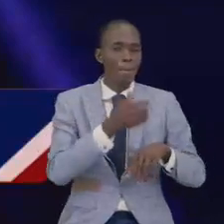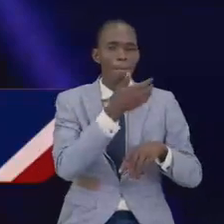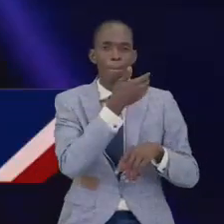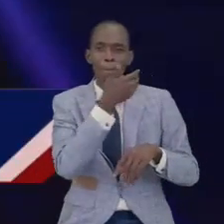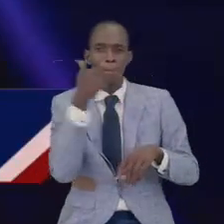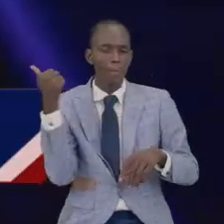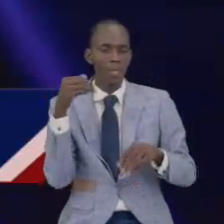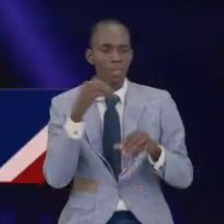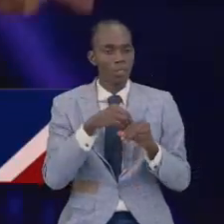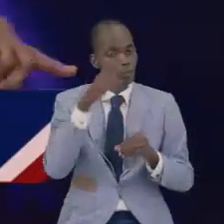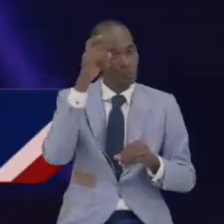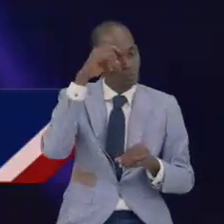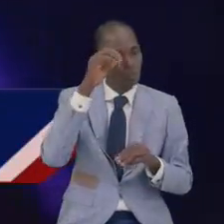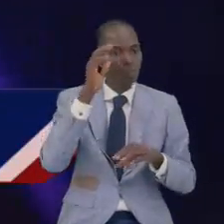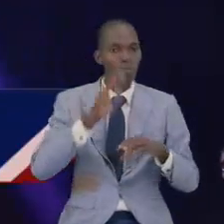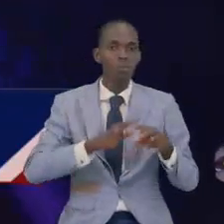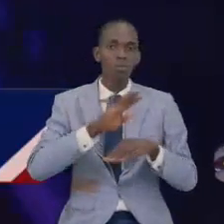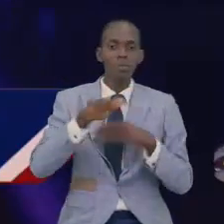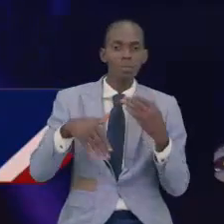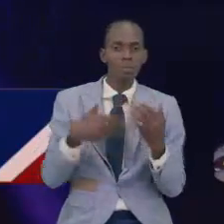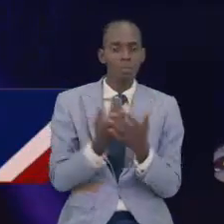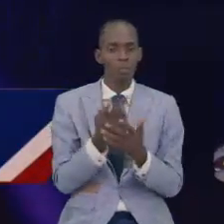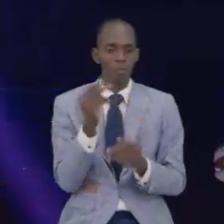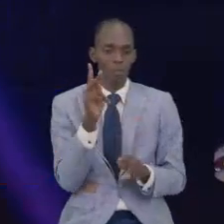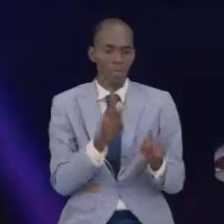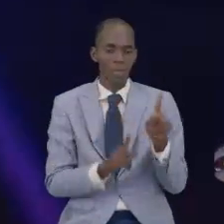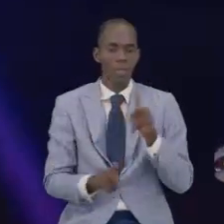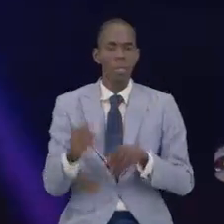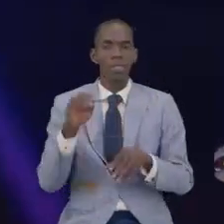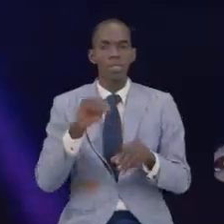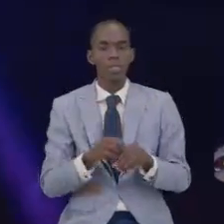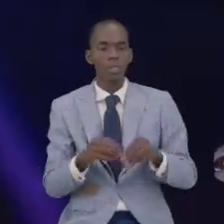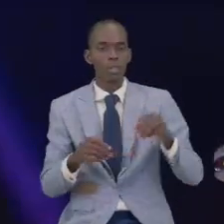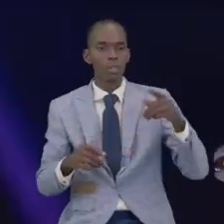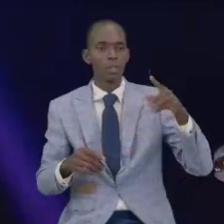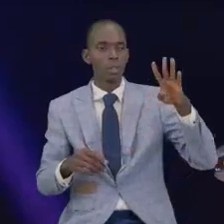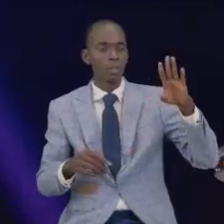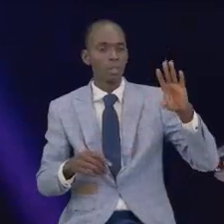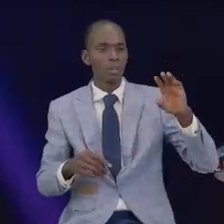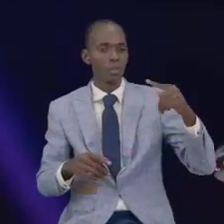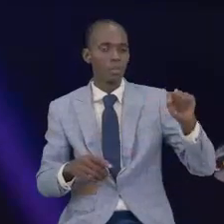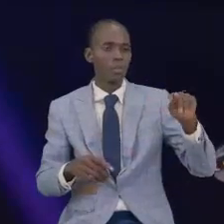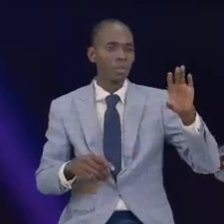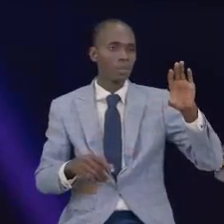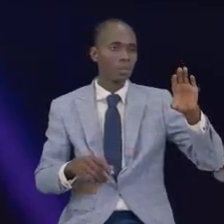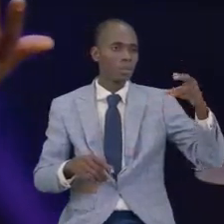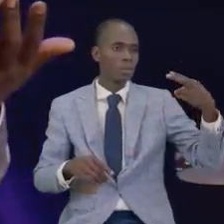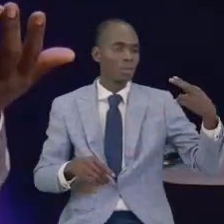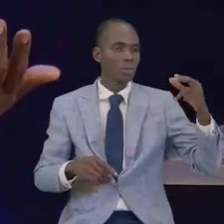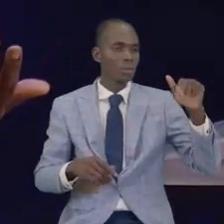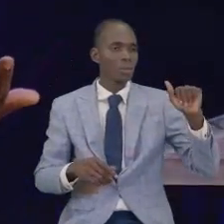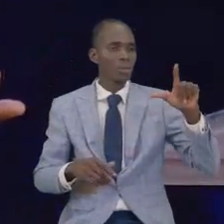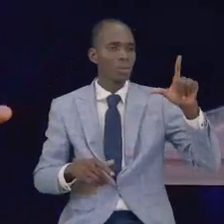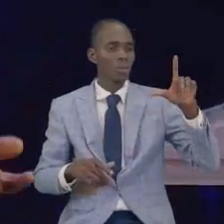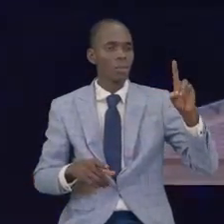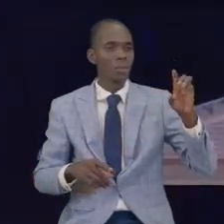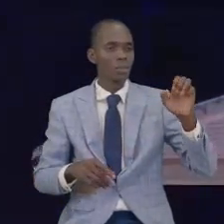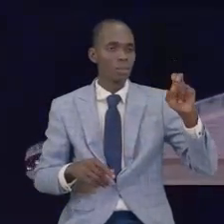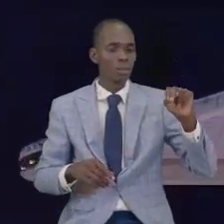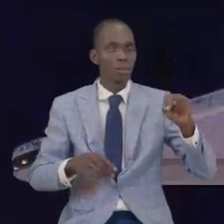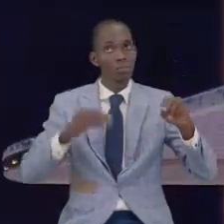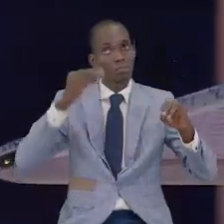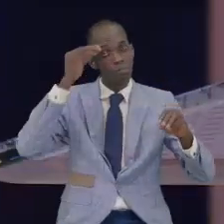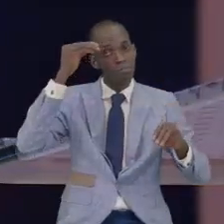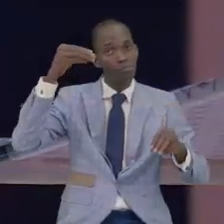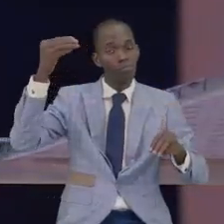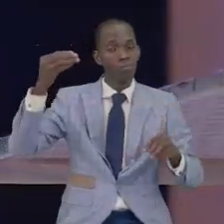in wisdom than all those people in the Chaldean philosophy. But